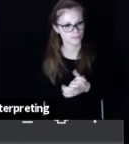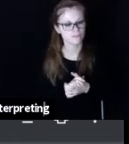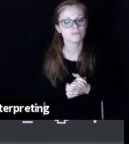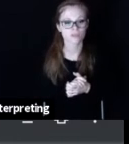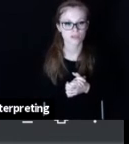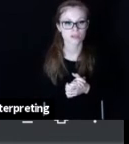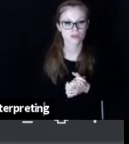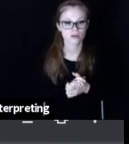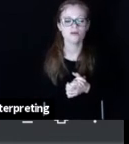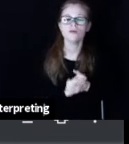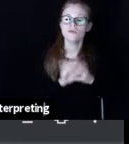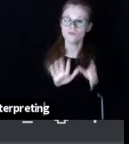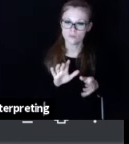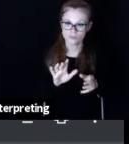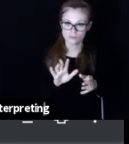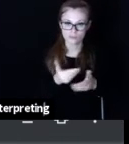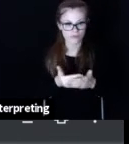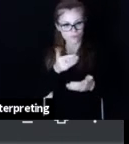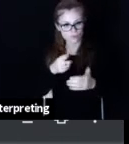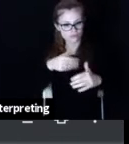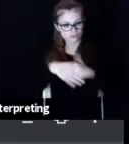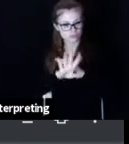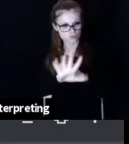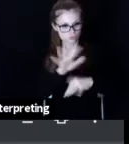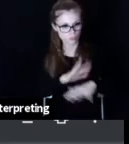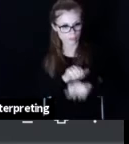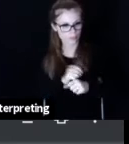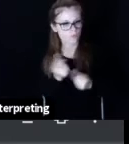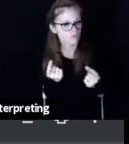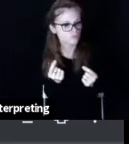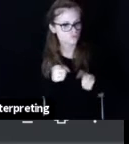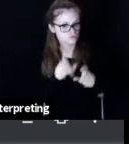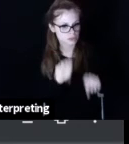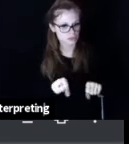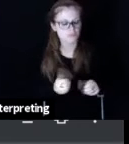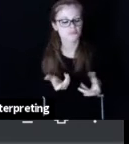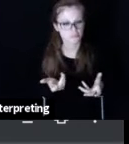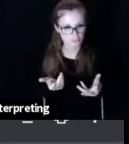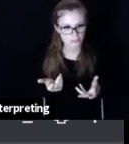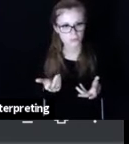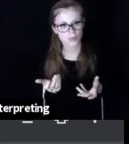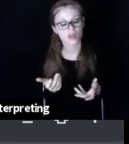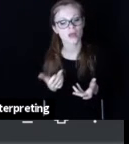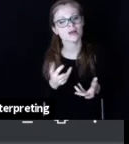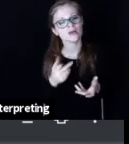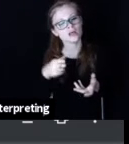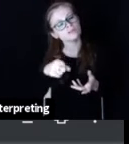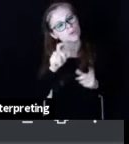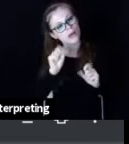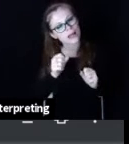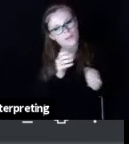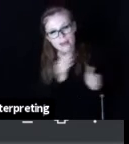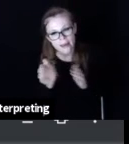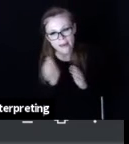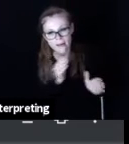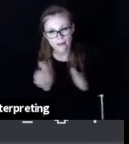So getting ready for your appointment. So some of the things you can do is to actually plan